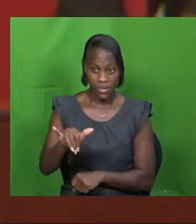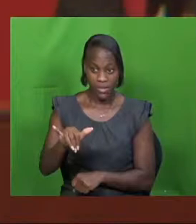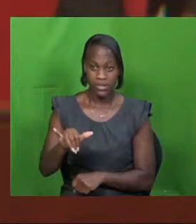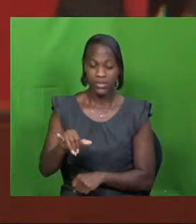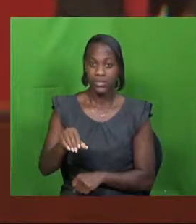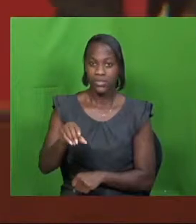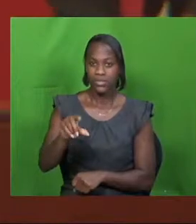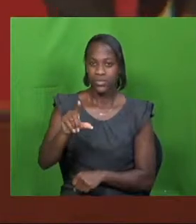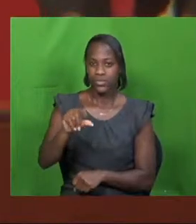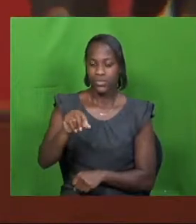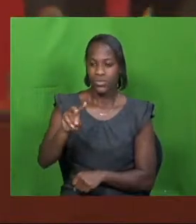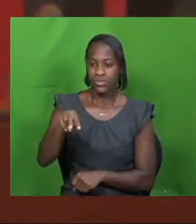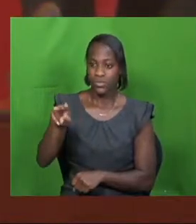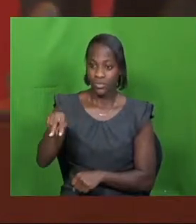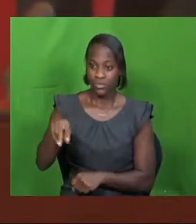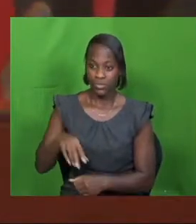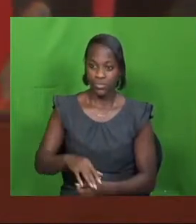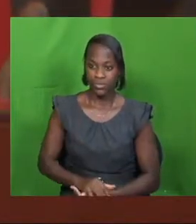2022.